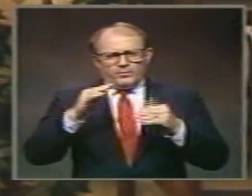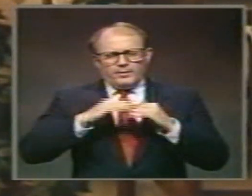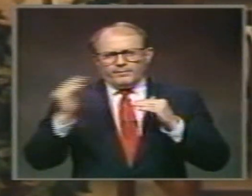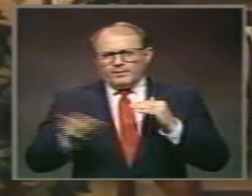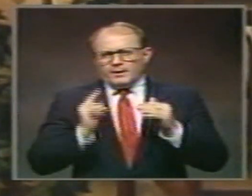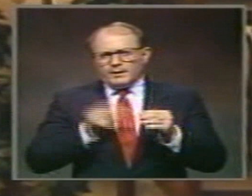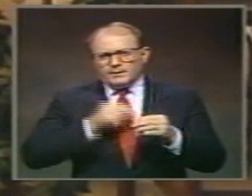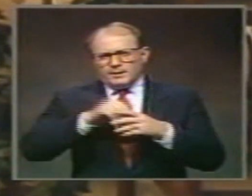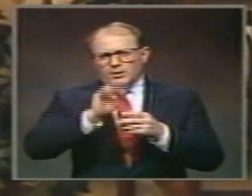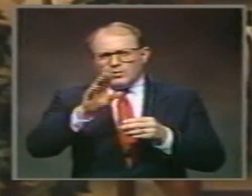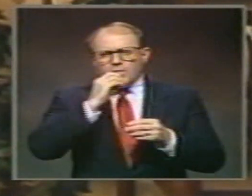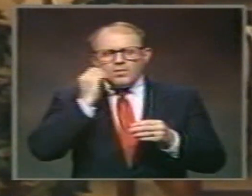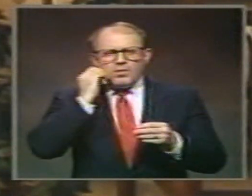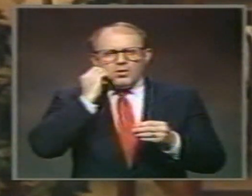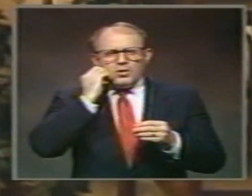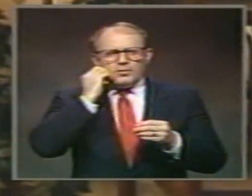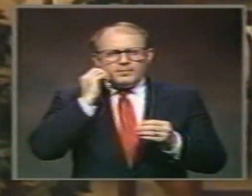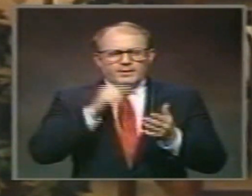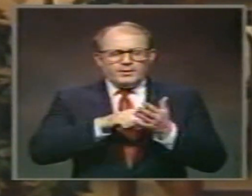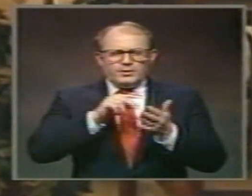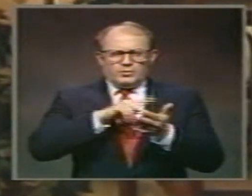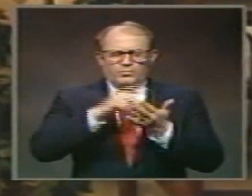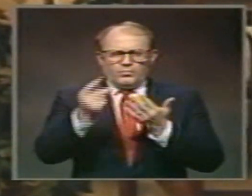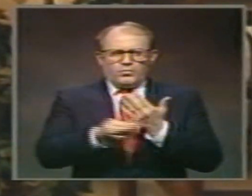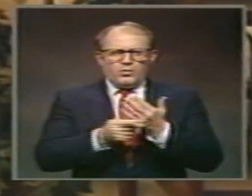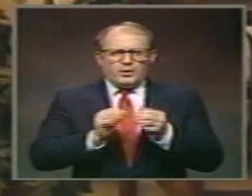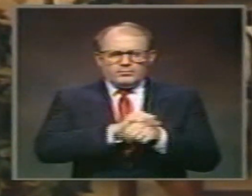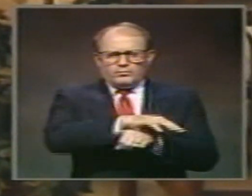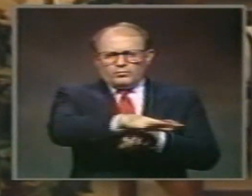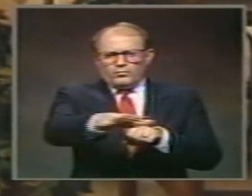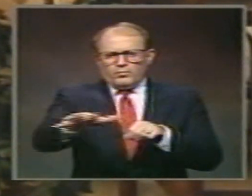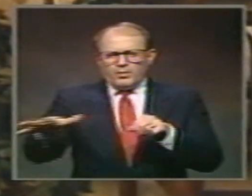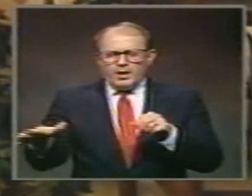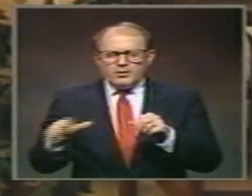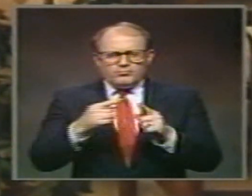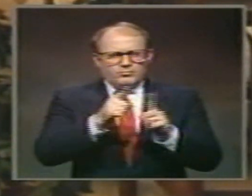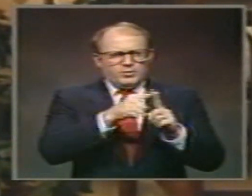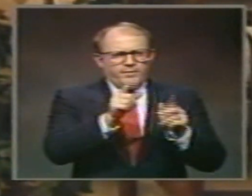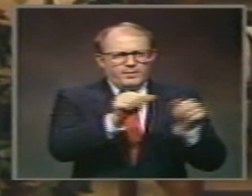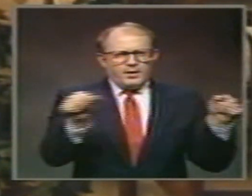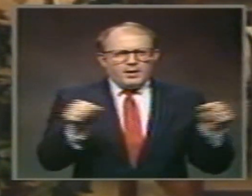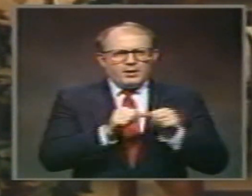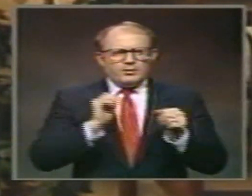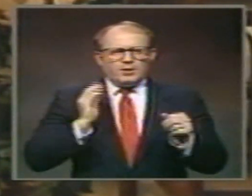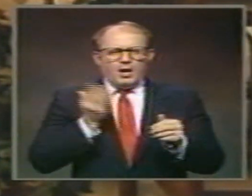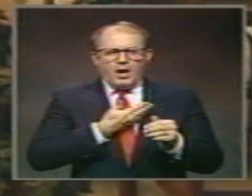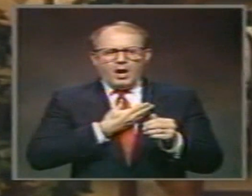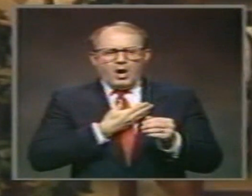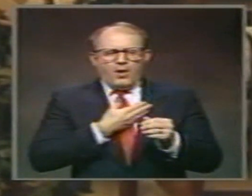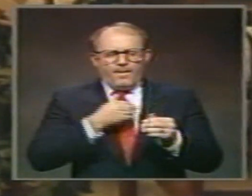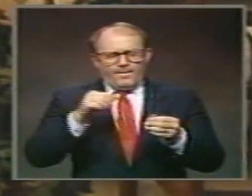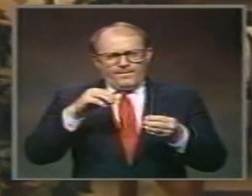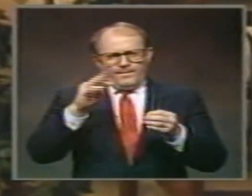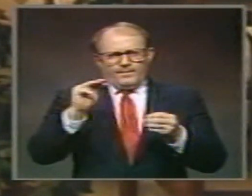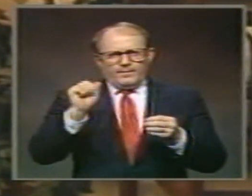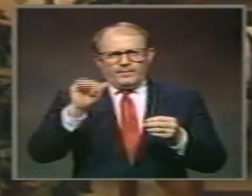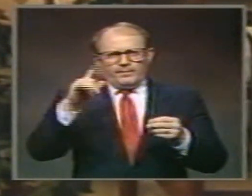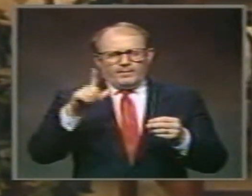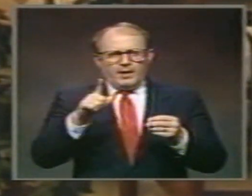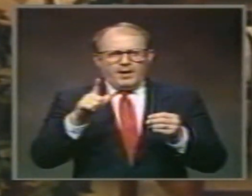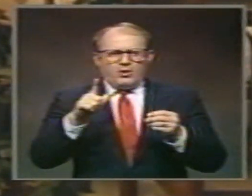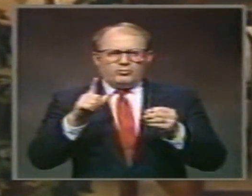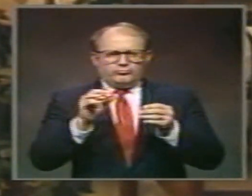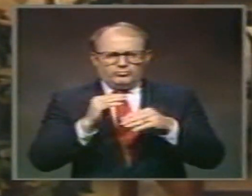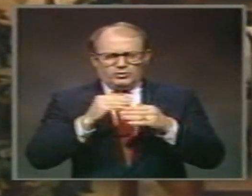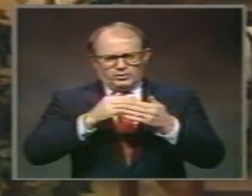Word of God. As this program spreads to more stations, our mail response gets larger too, and we welcome it. Your mail